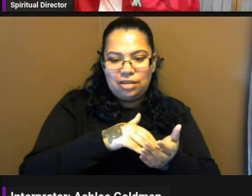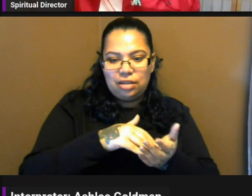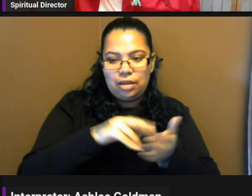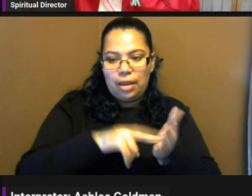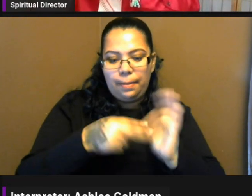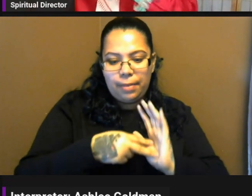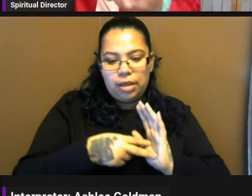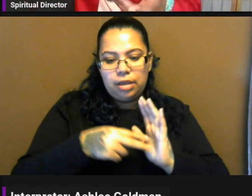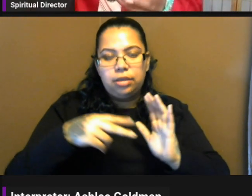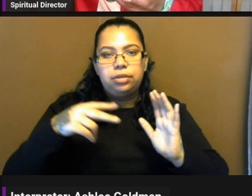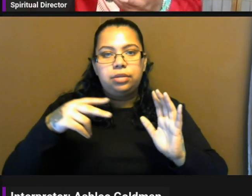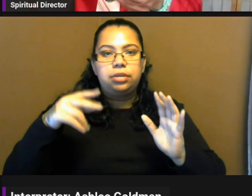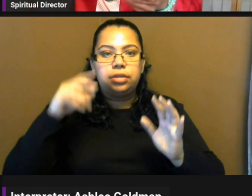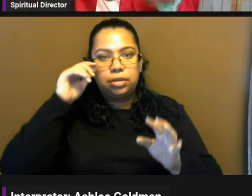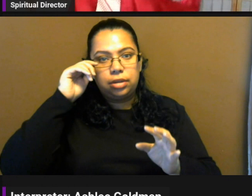the center.